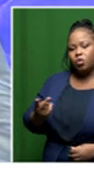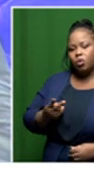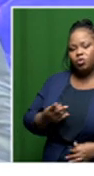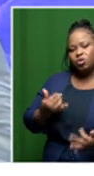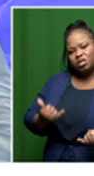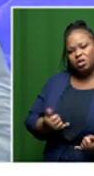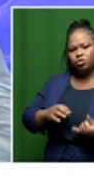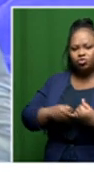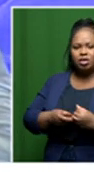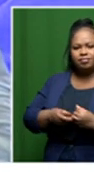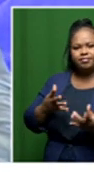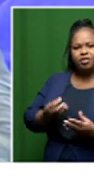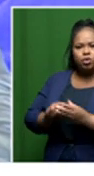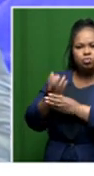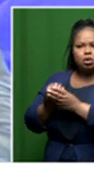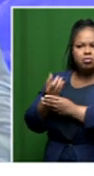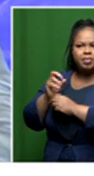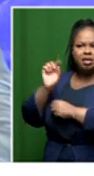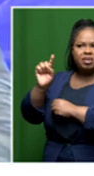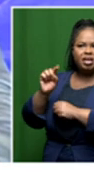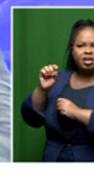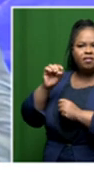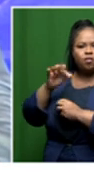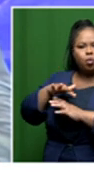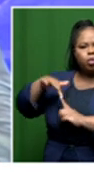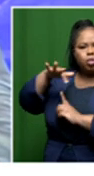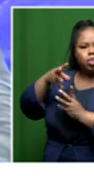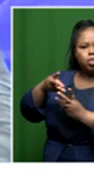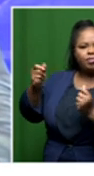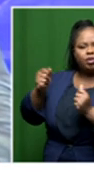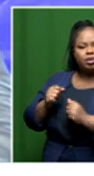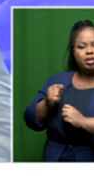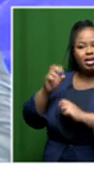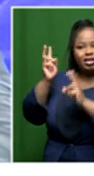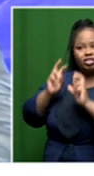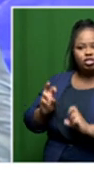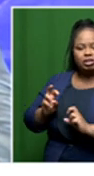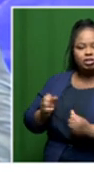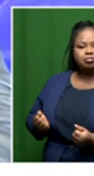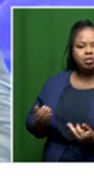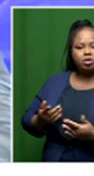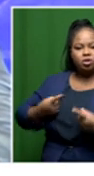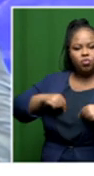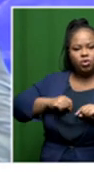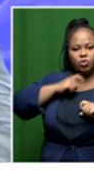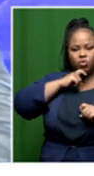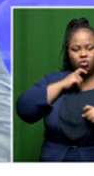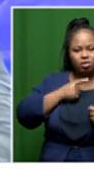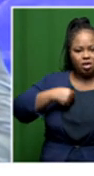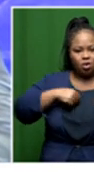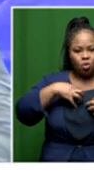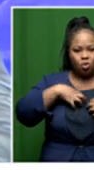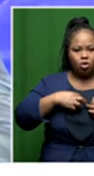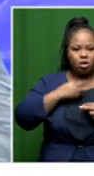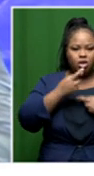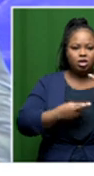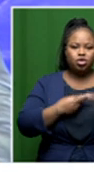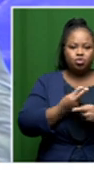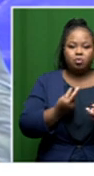tackle emissions associated with electricity power supply to our operations by developing a regional renewable energy